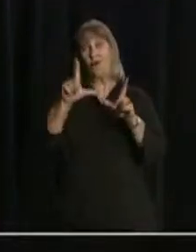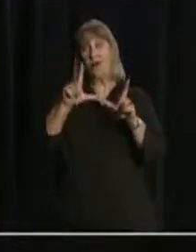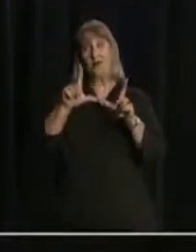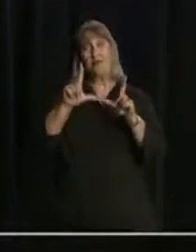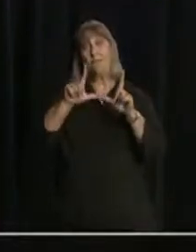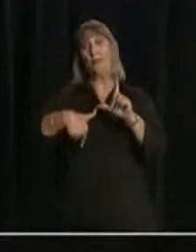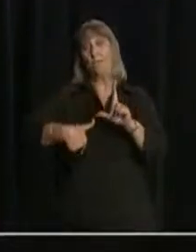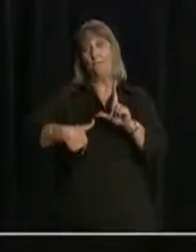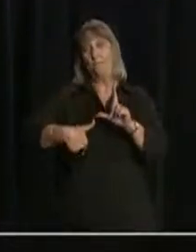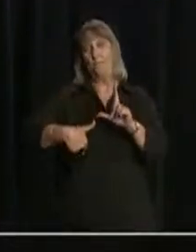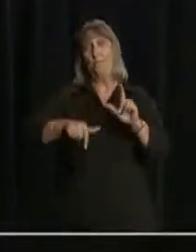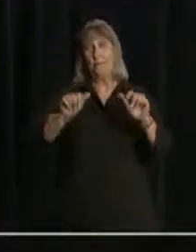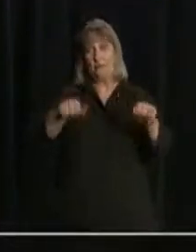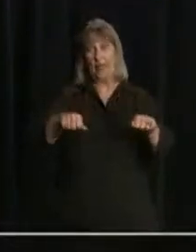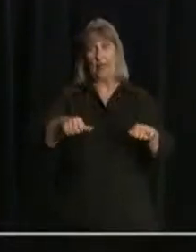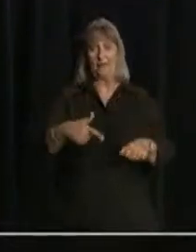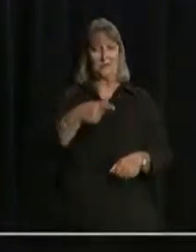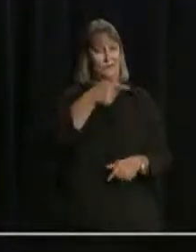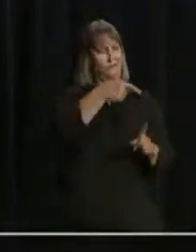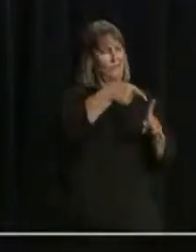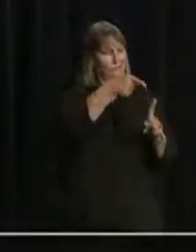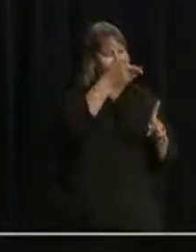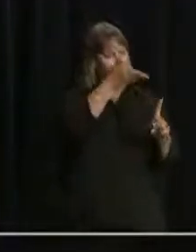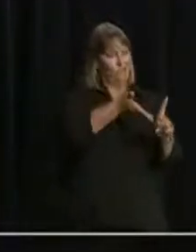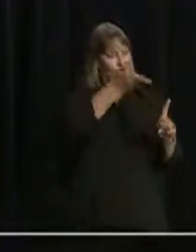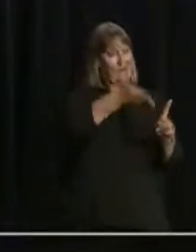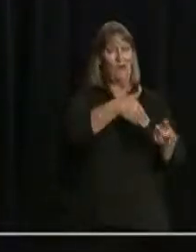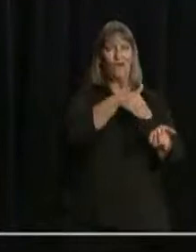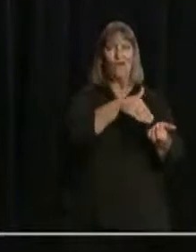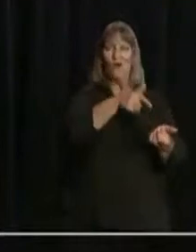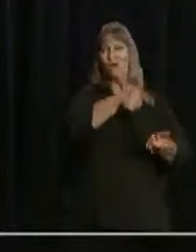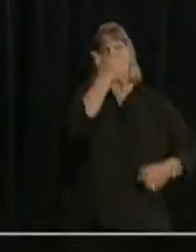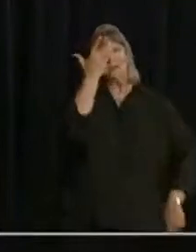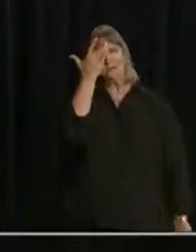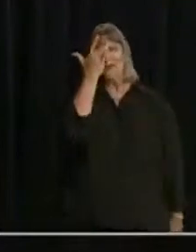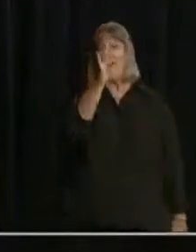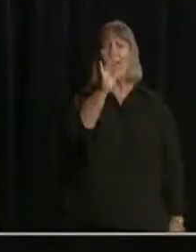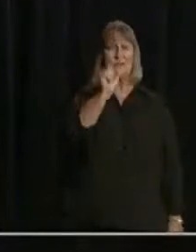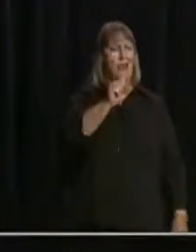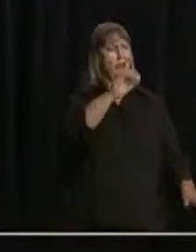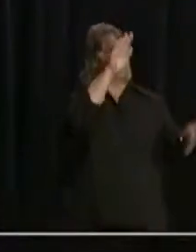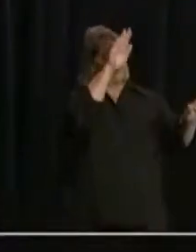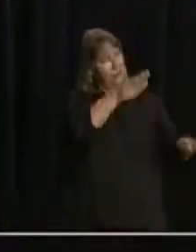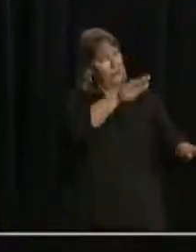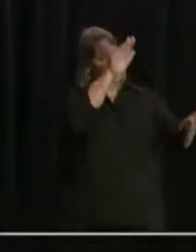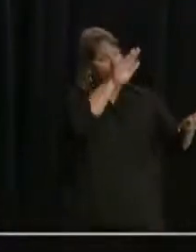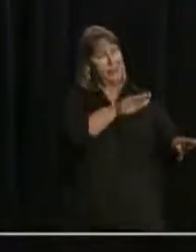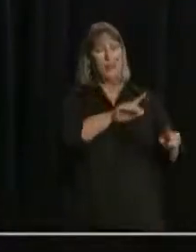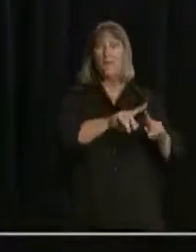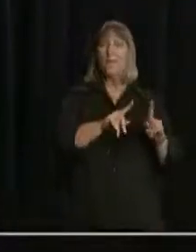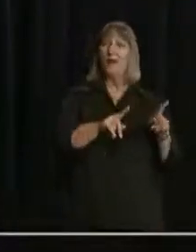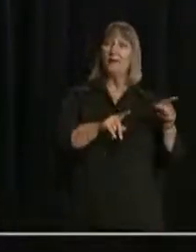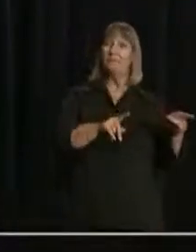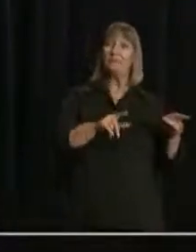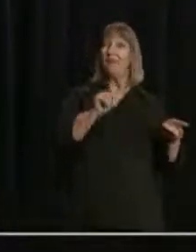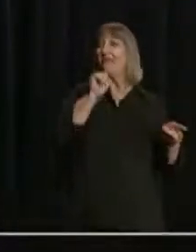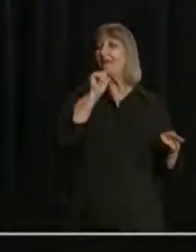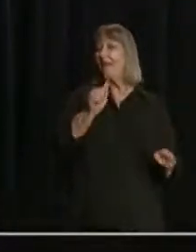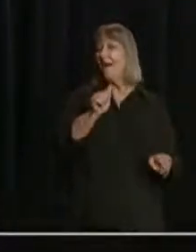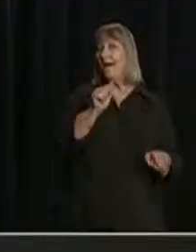huge problem, because if somebody's a doctor at all, where they think they're real smart, but many cases like this, they're not very damn